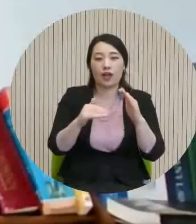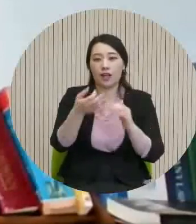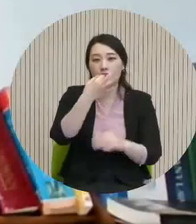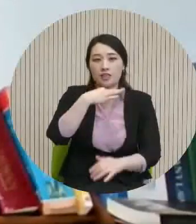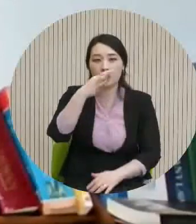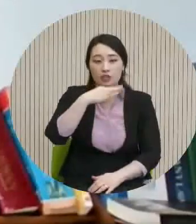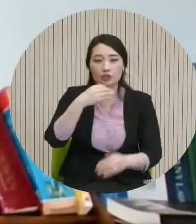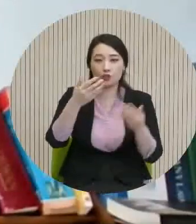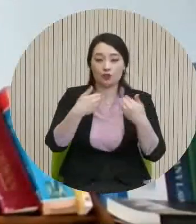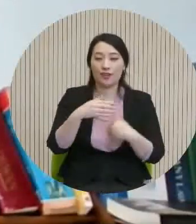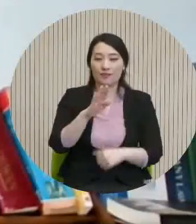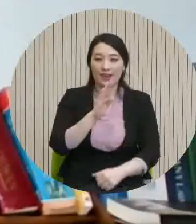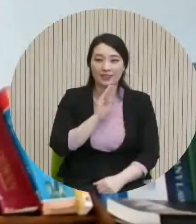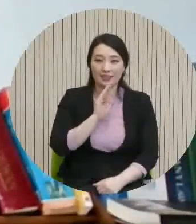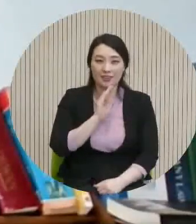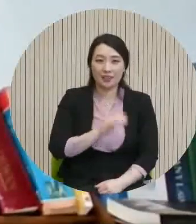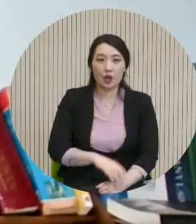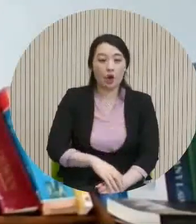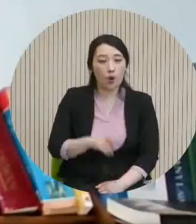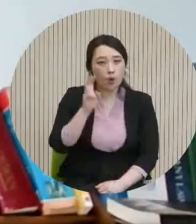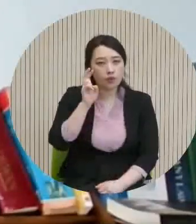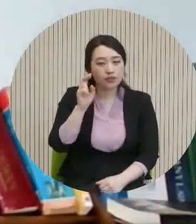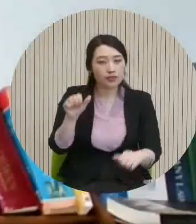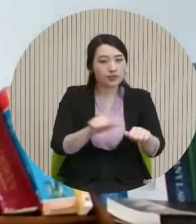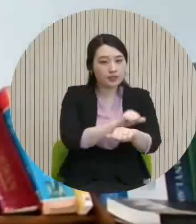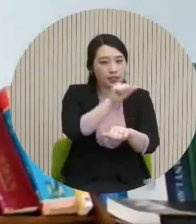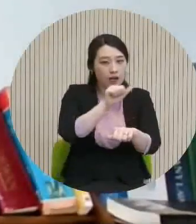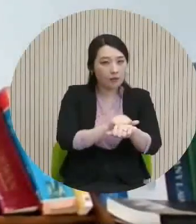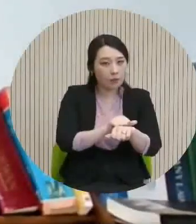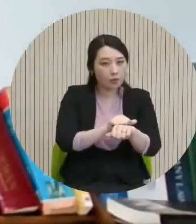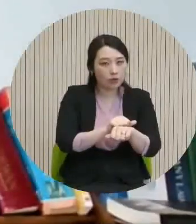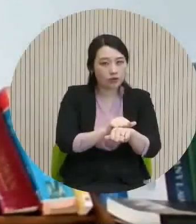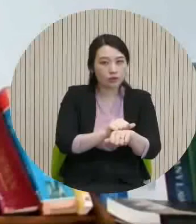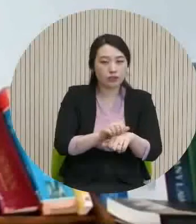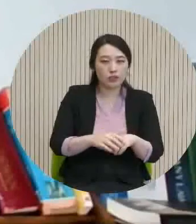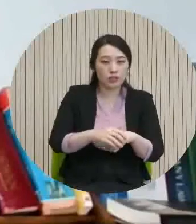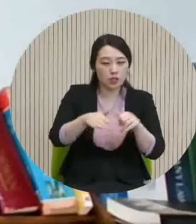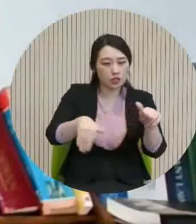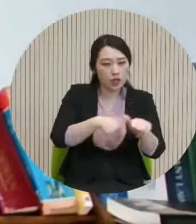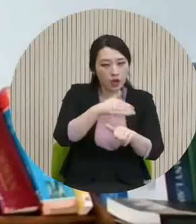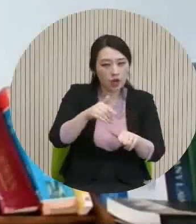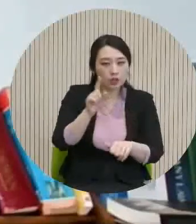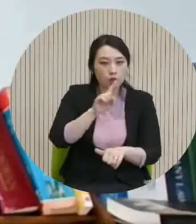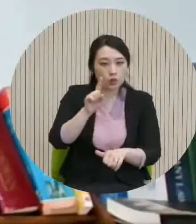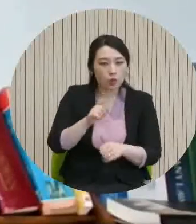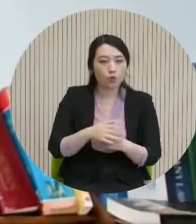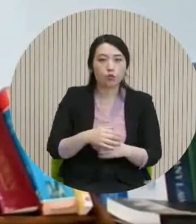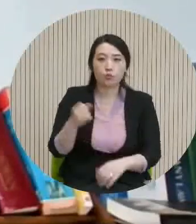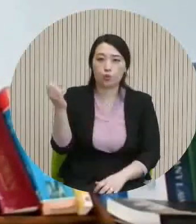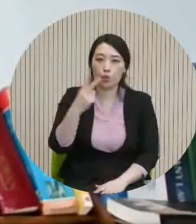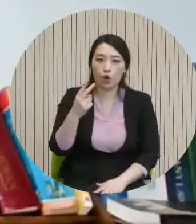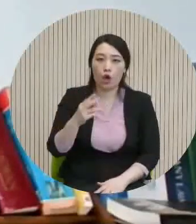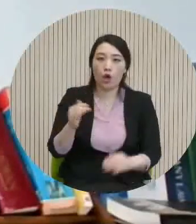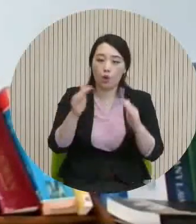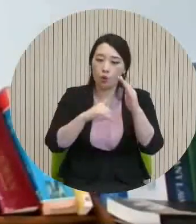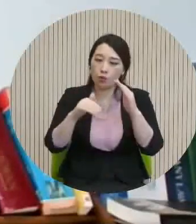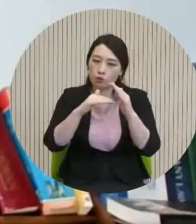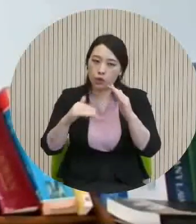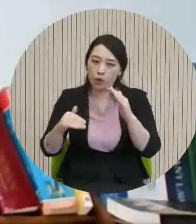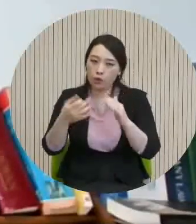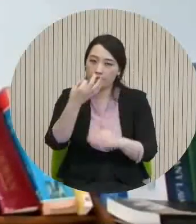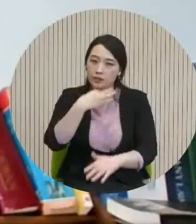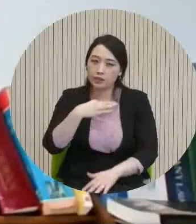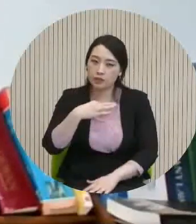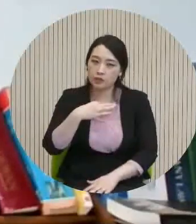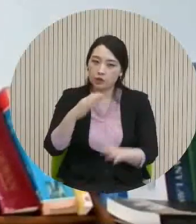many libraries due to the pandemic, and the copyright holders and the users of digital contents need to